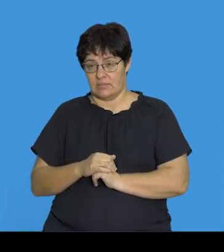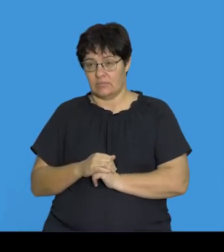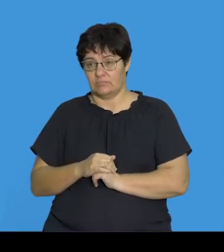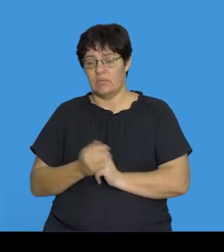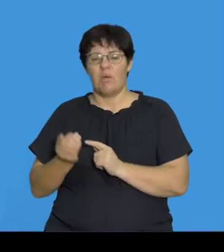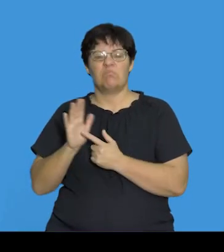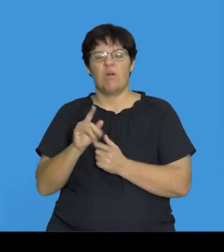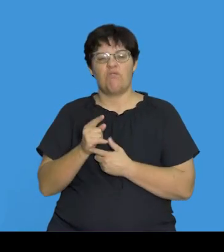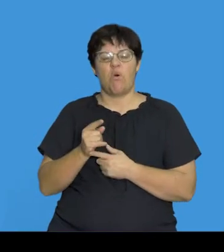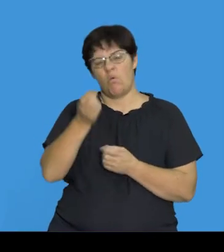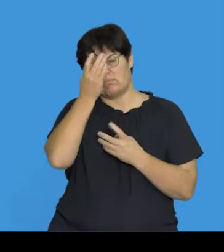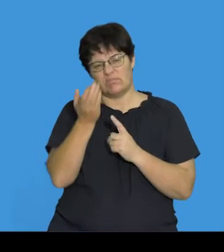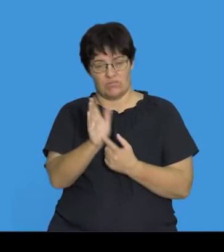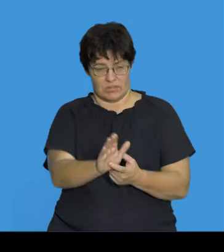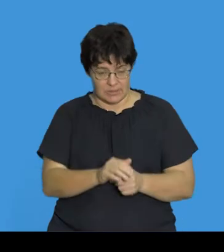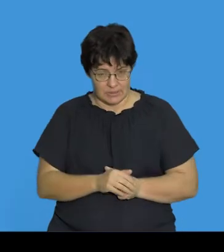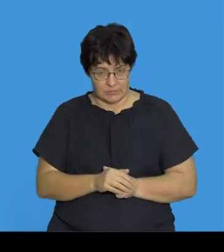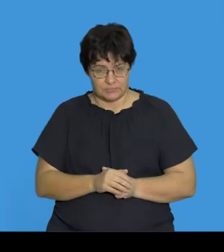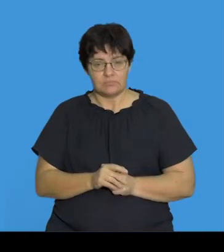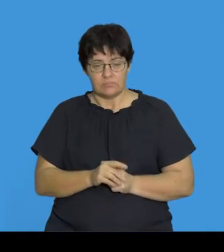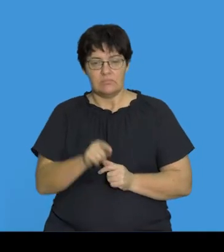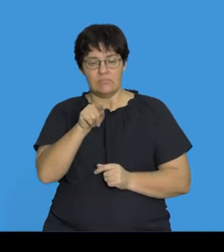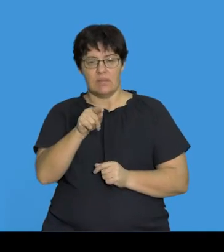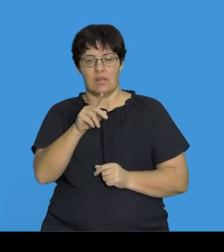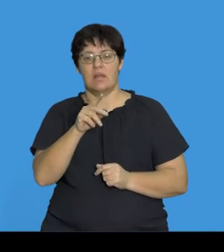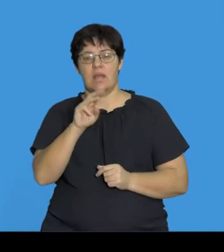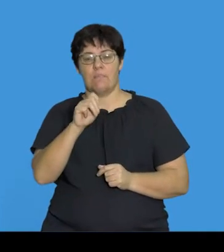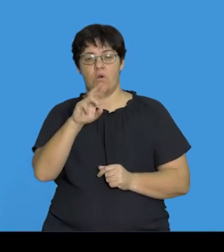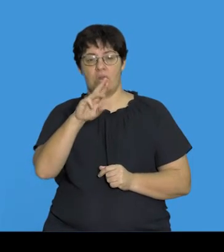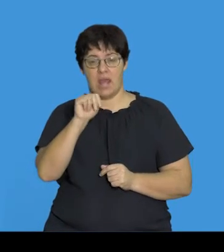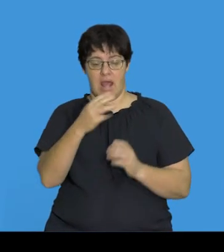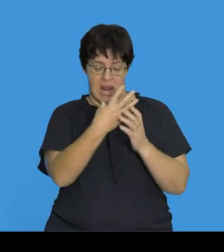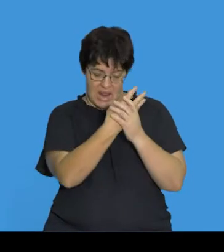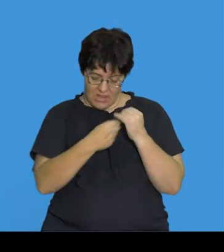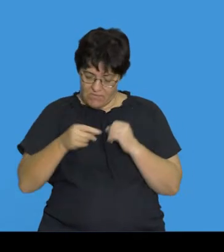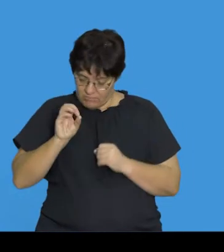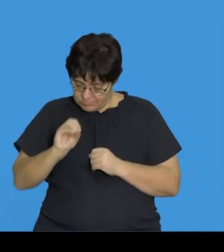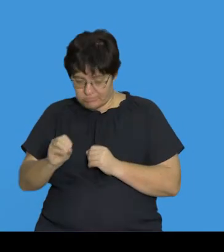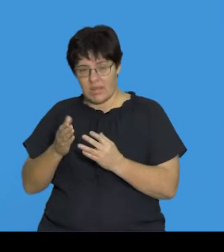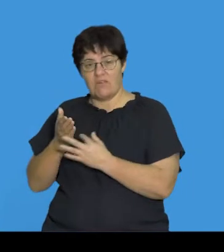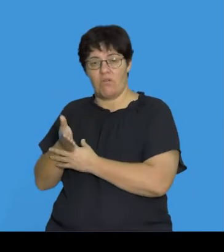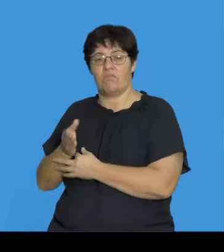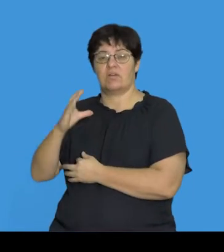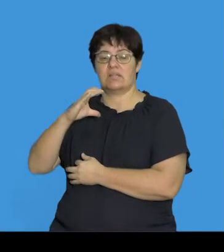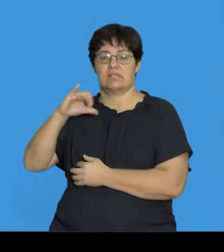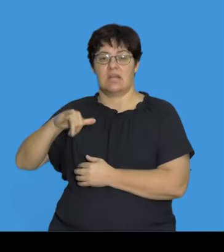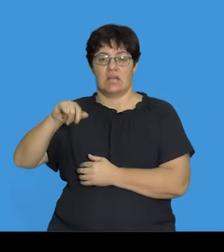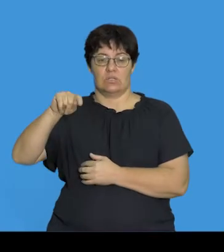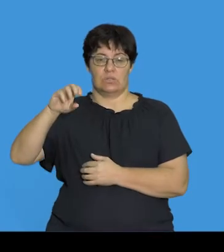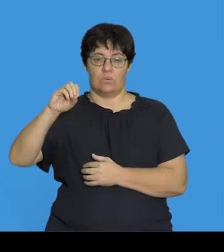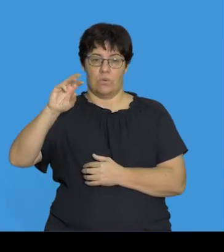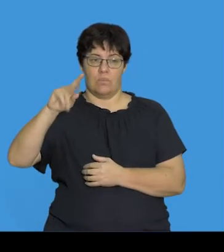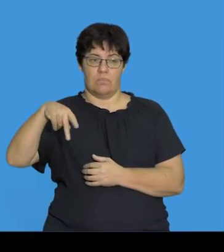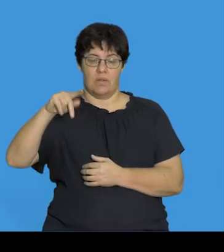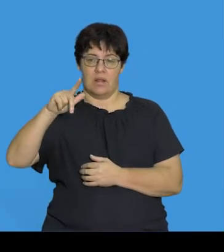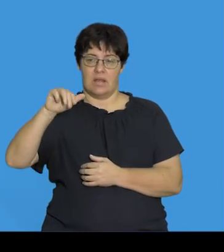And that's, again, an mRNA molecule that's leaving and entering into the cytoplasm. At this point,